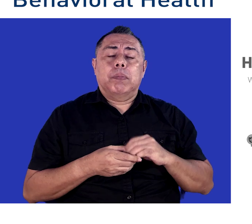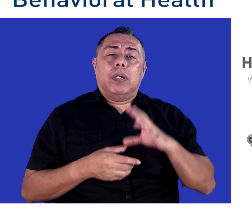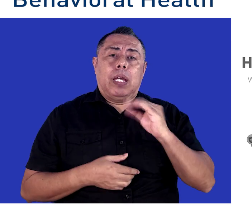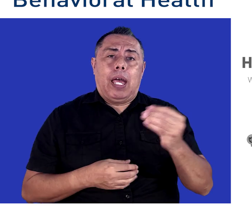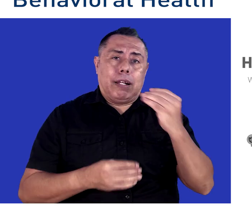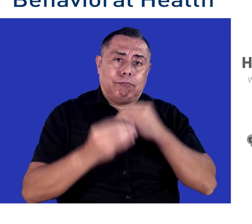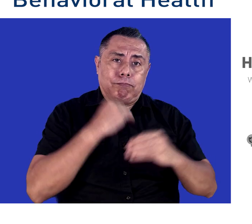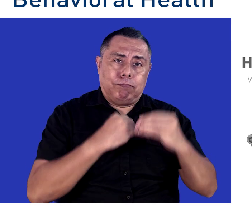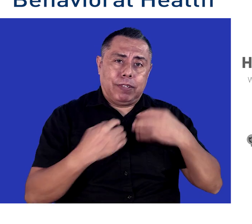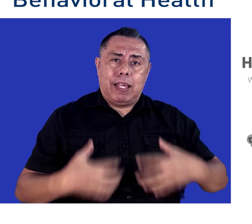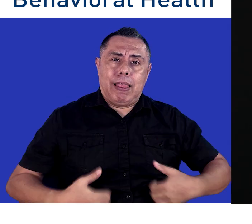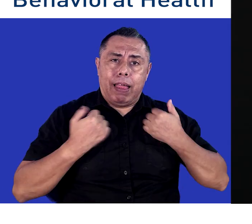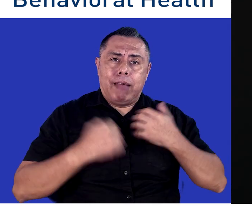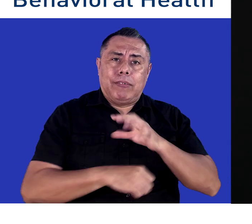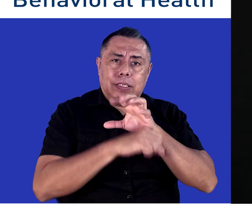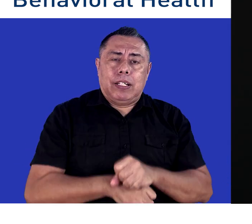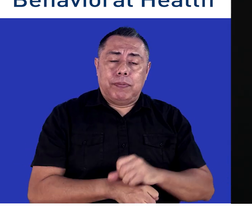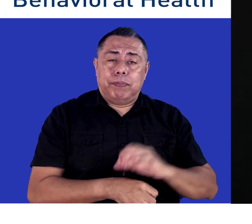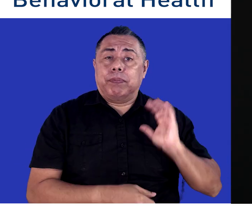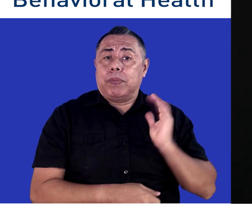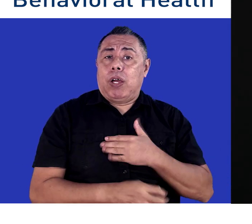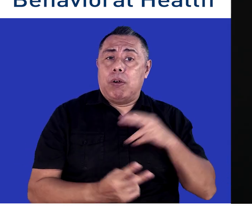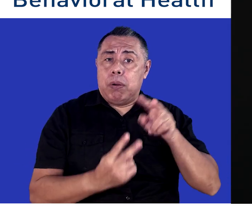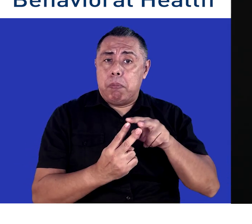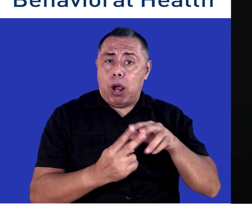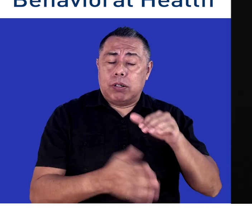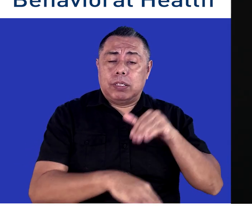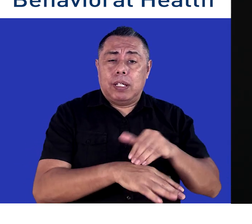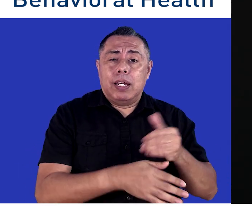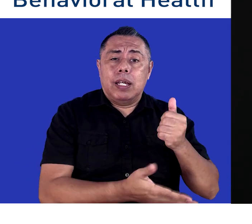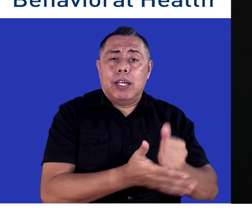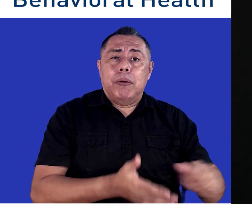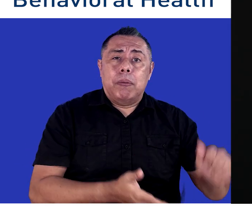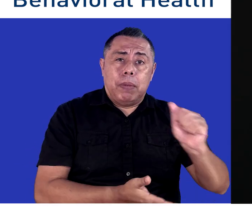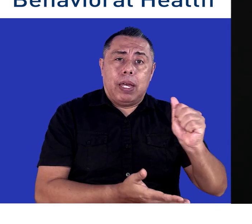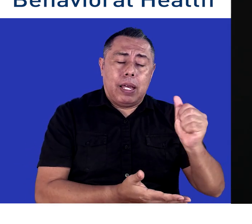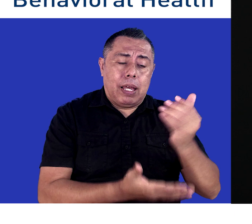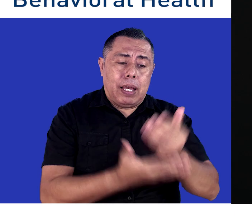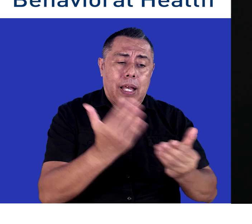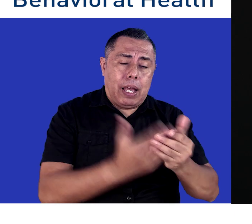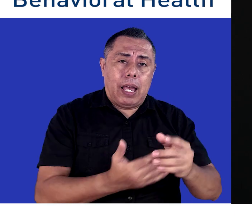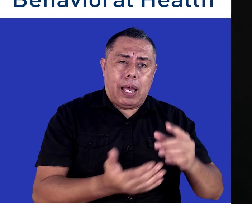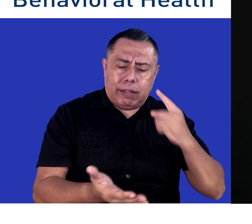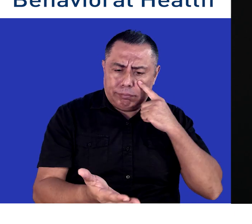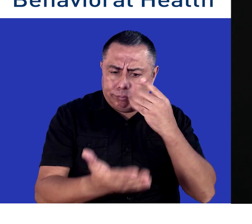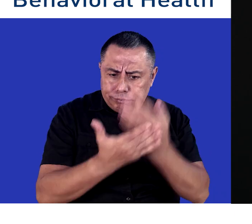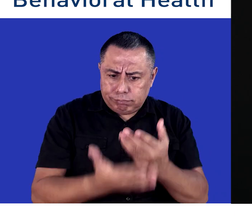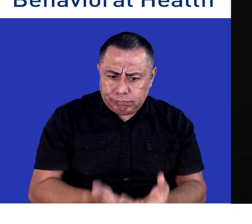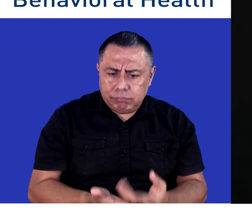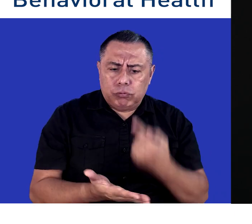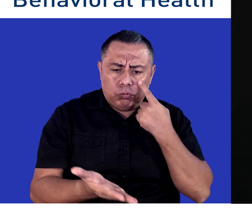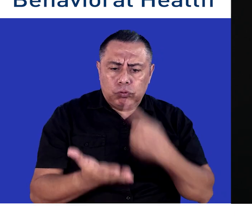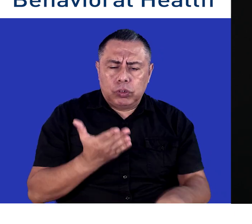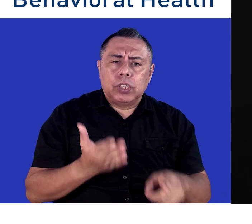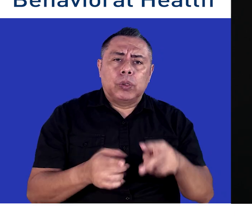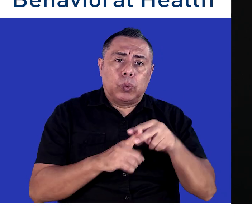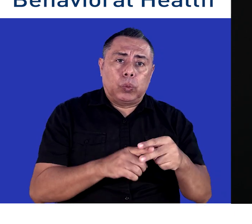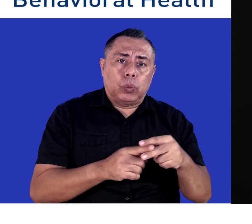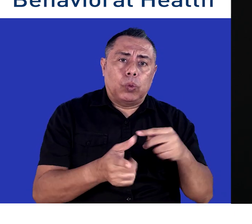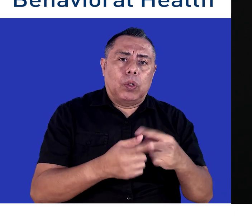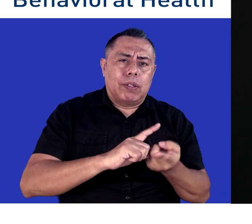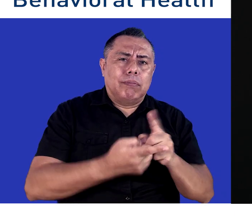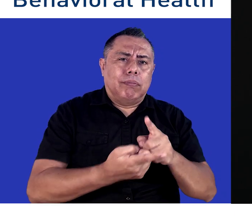and nutrition and lifestyle. Our Help at Hand partners validated the tool and digitized it for virtual